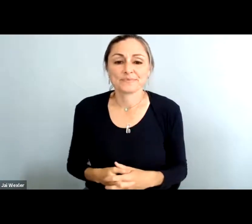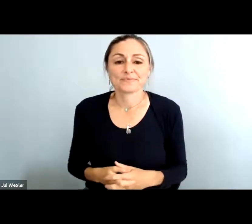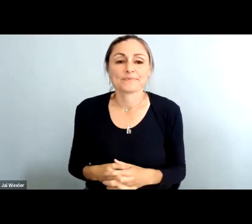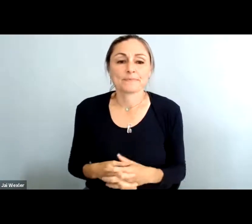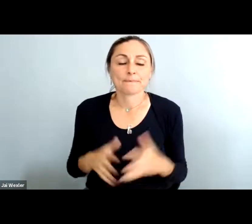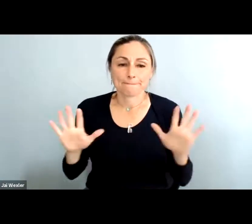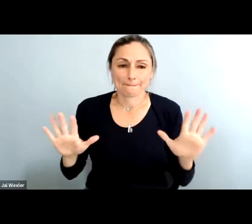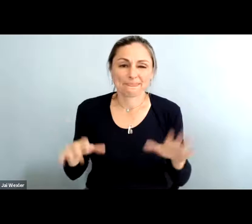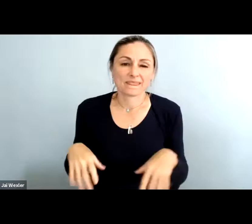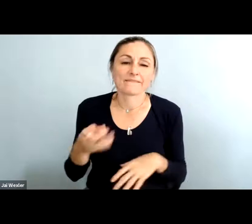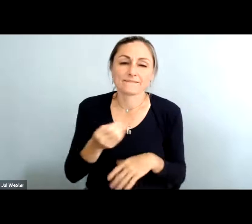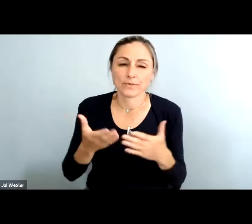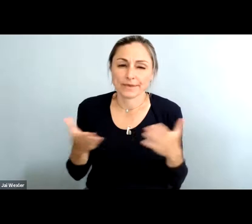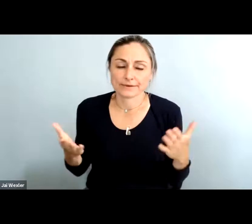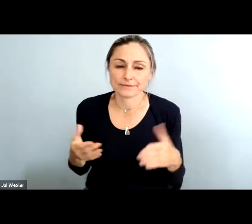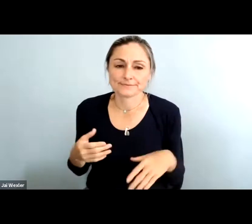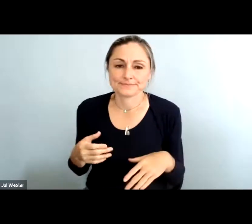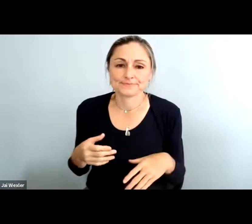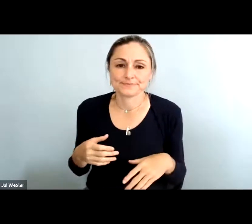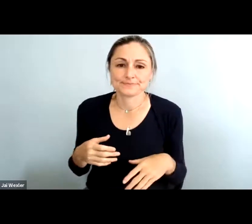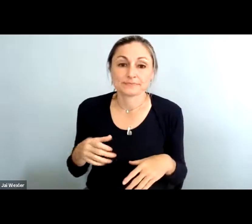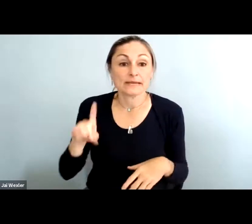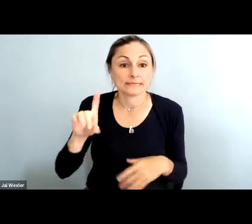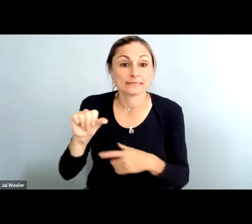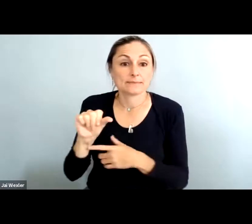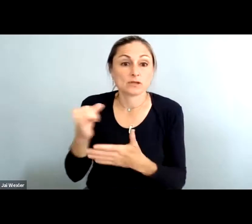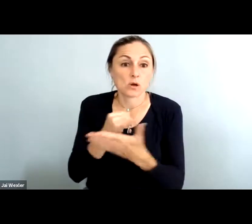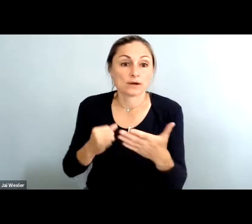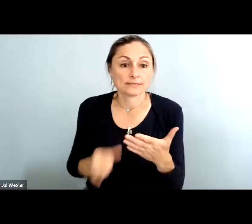So there's a couple things. So the Disability Arts